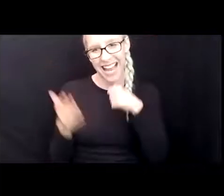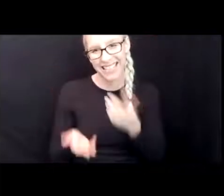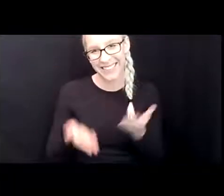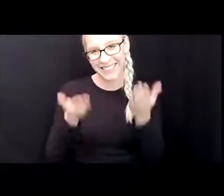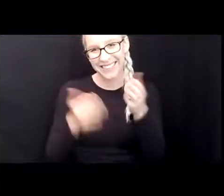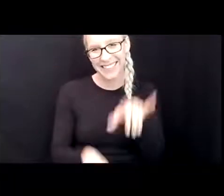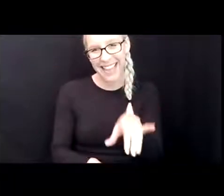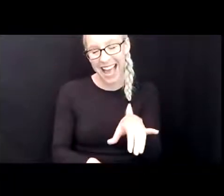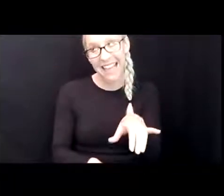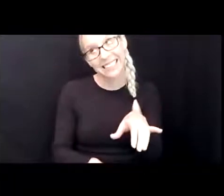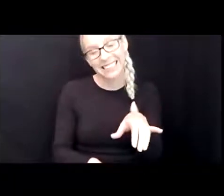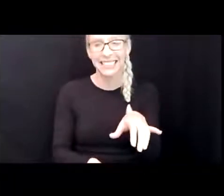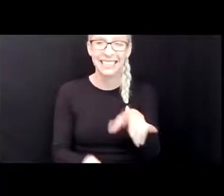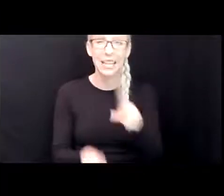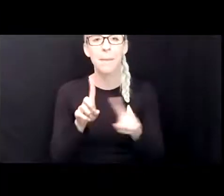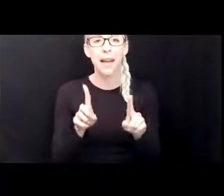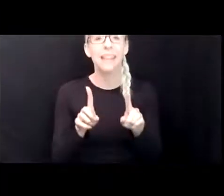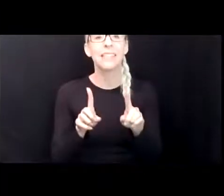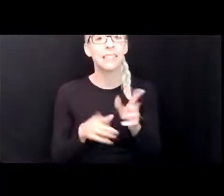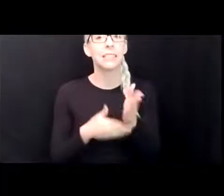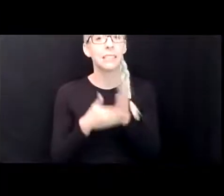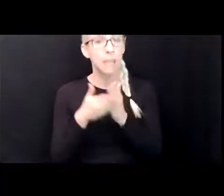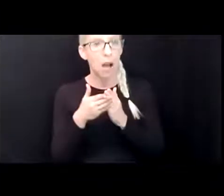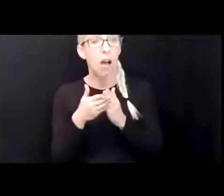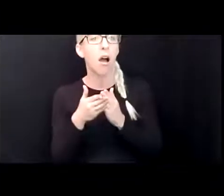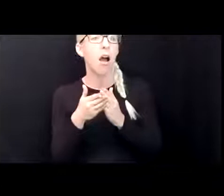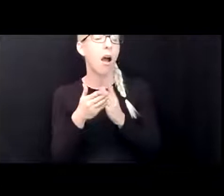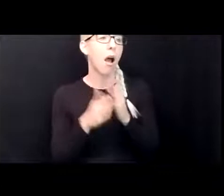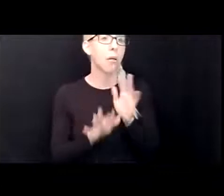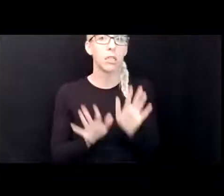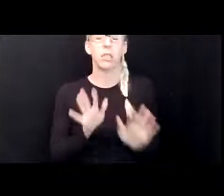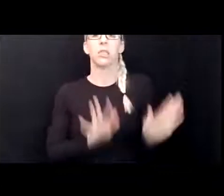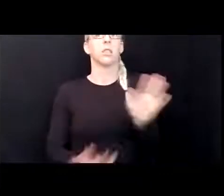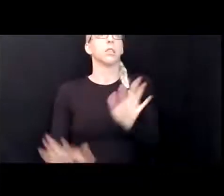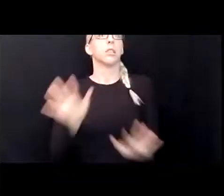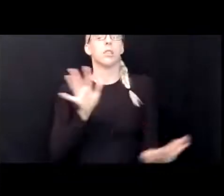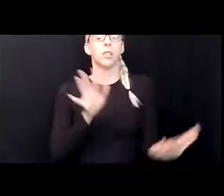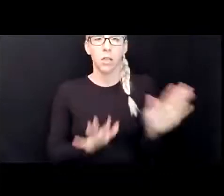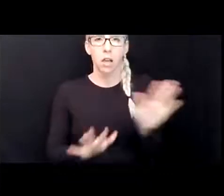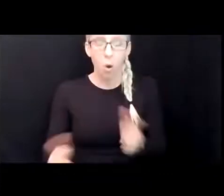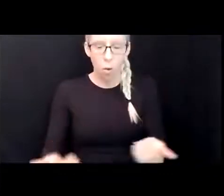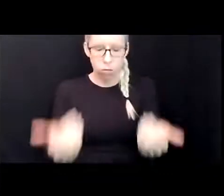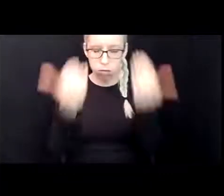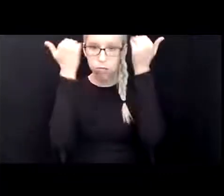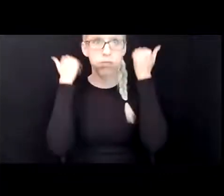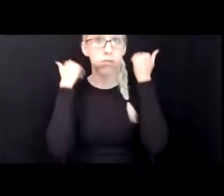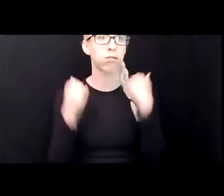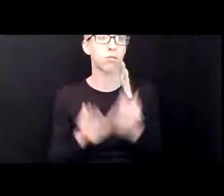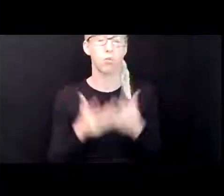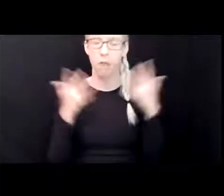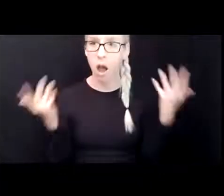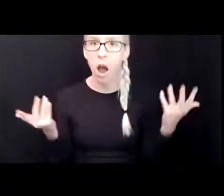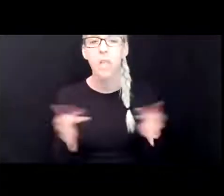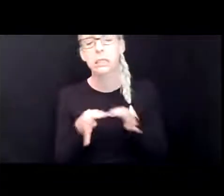but obviously there are some that it's overwhelming, it's scary, and so sometimes it just gets put